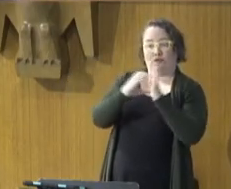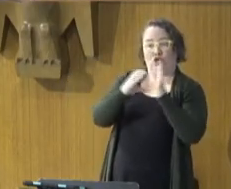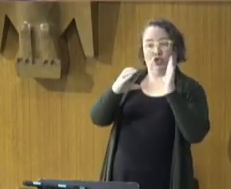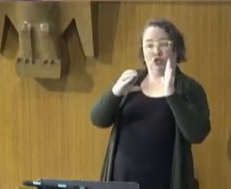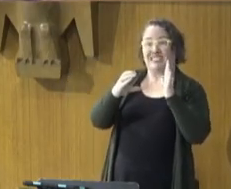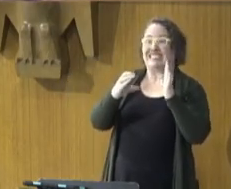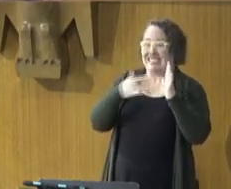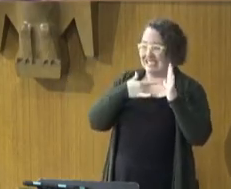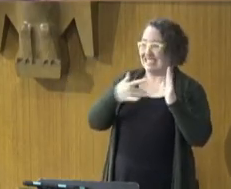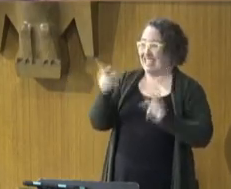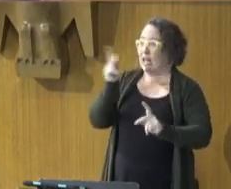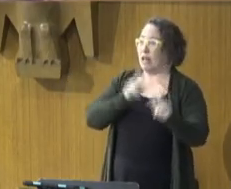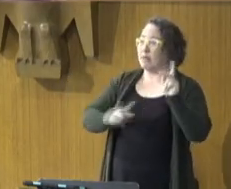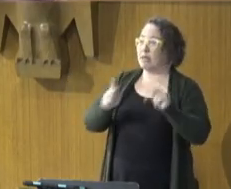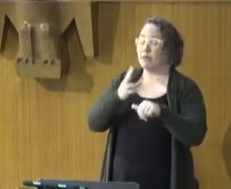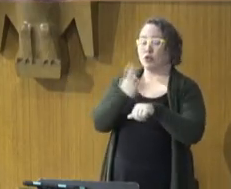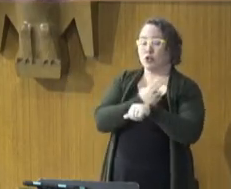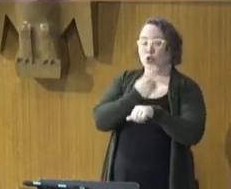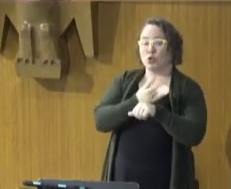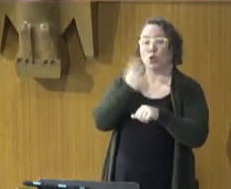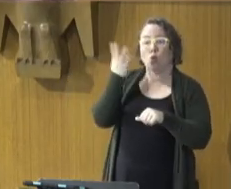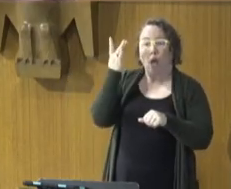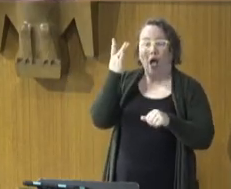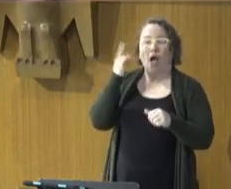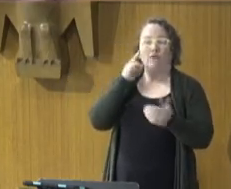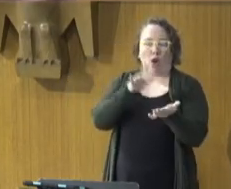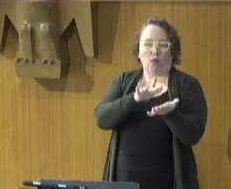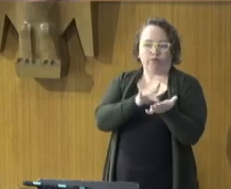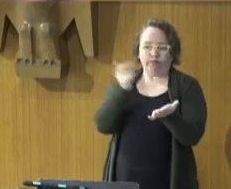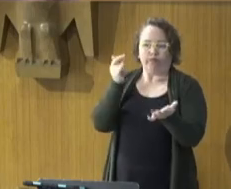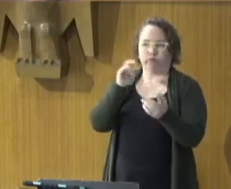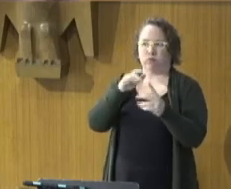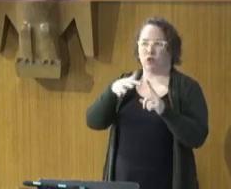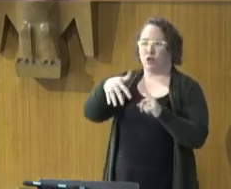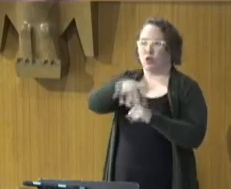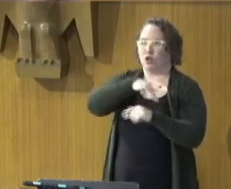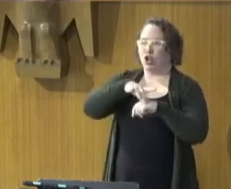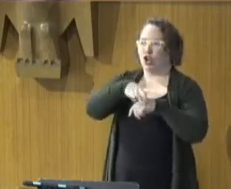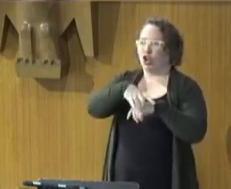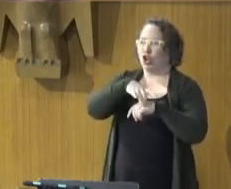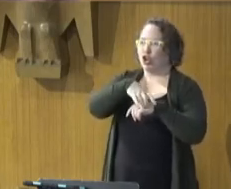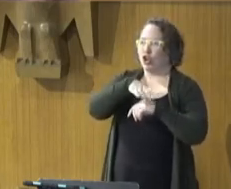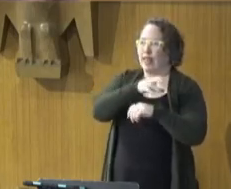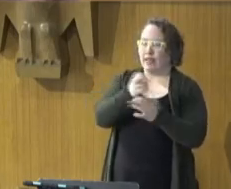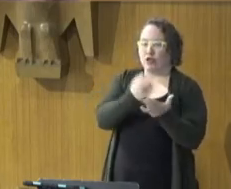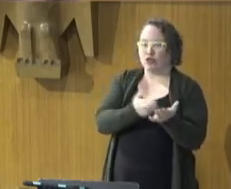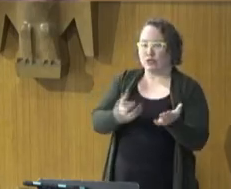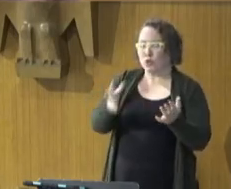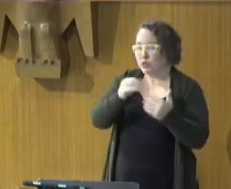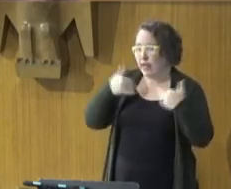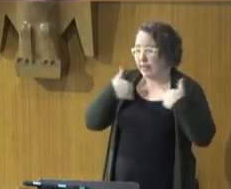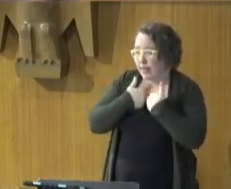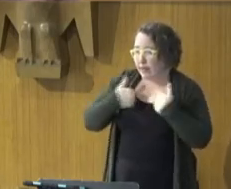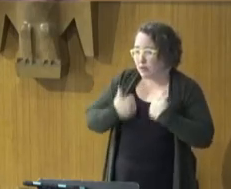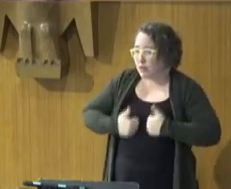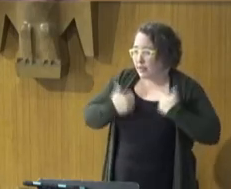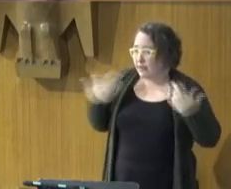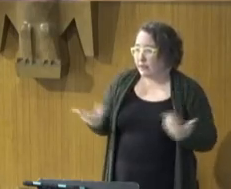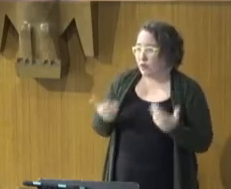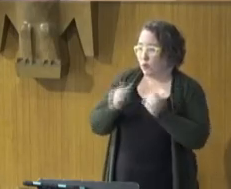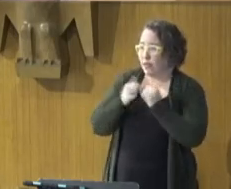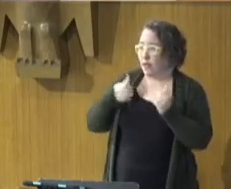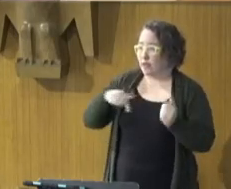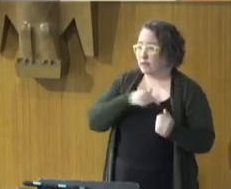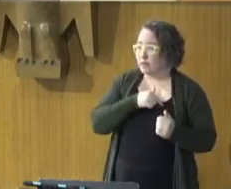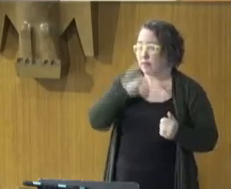to justify exploitation of the earth and its resources and the animals that live on this planet with us.